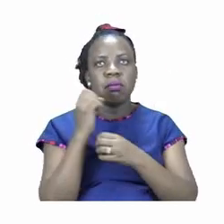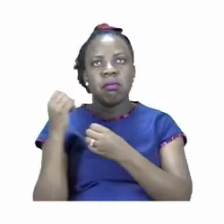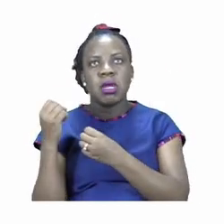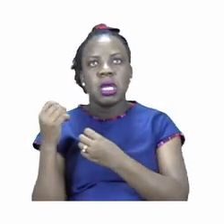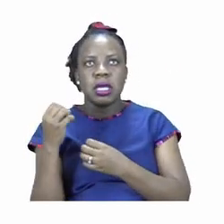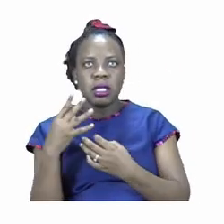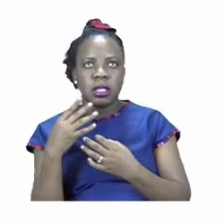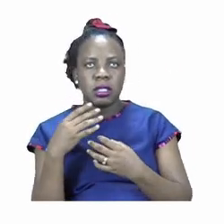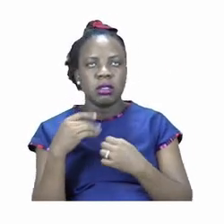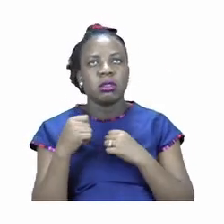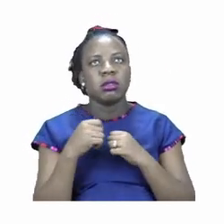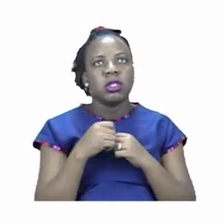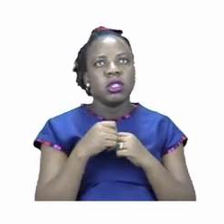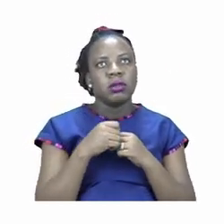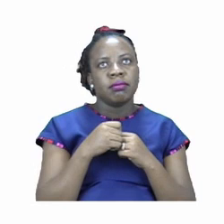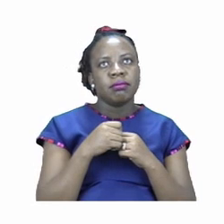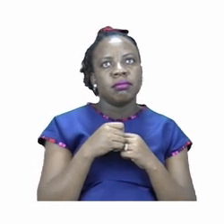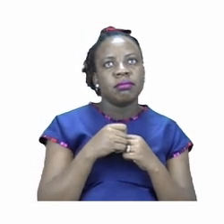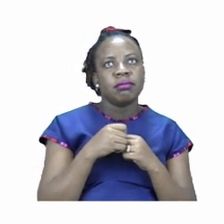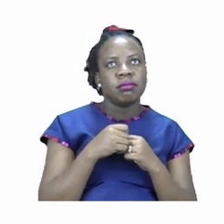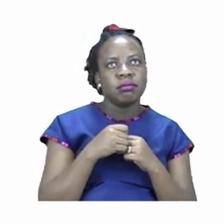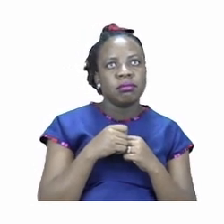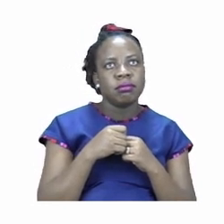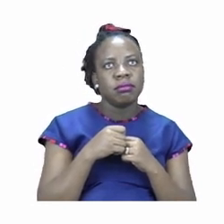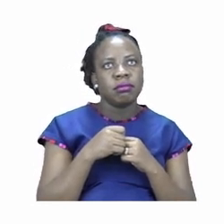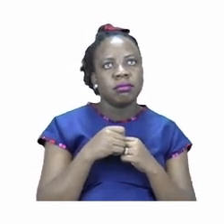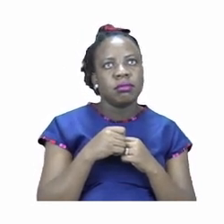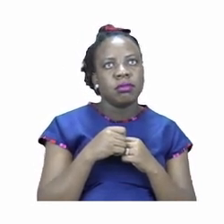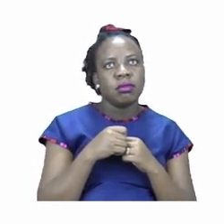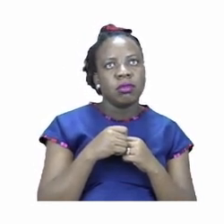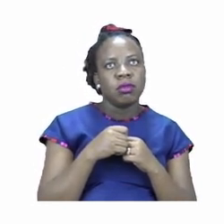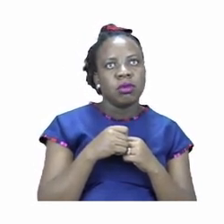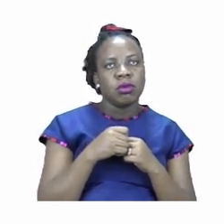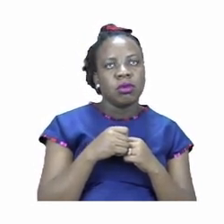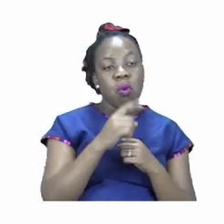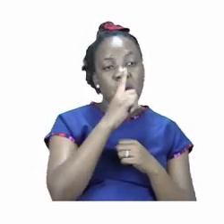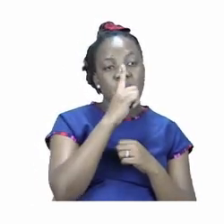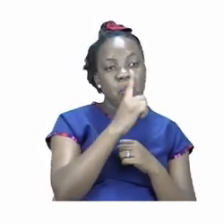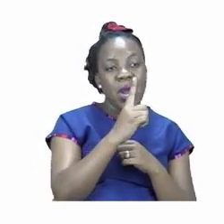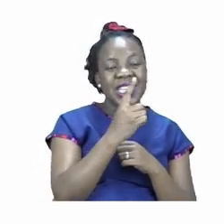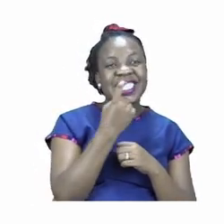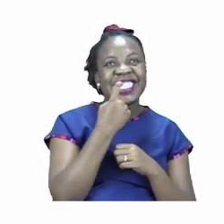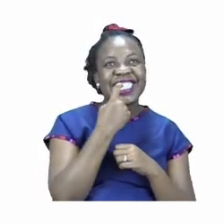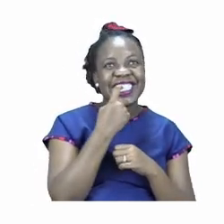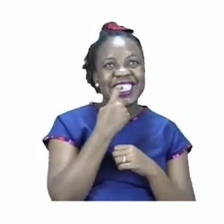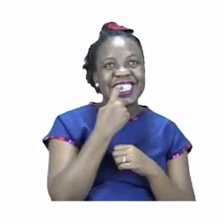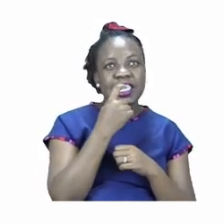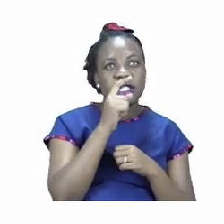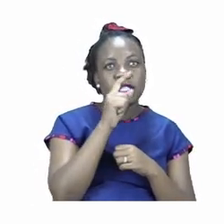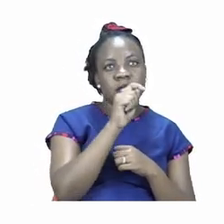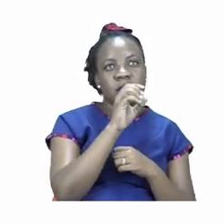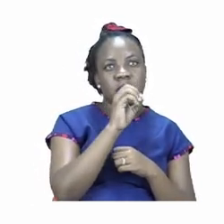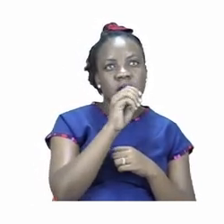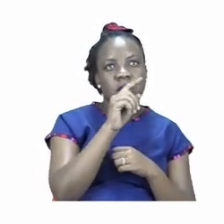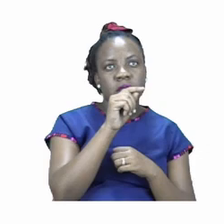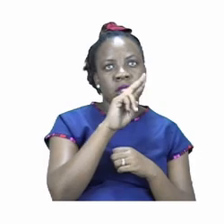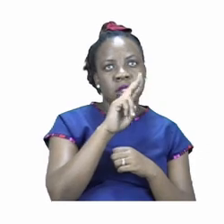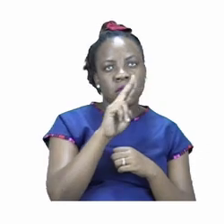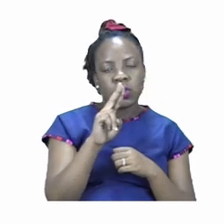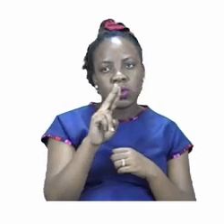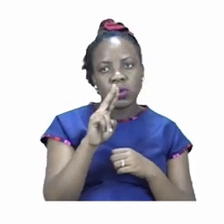or singular, many teeth or plural. Now we're going to do the first part